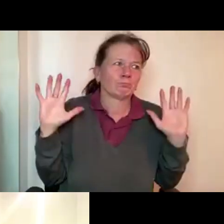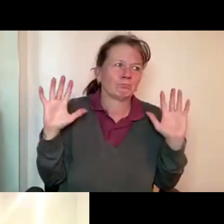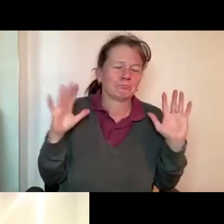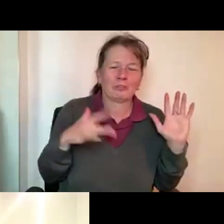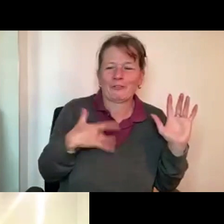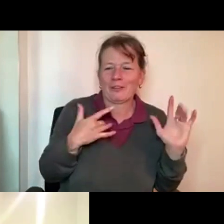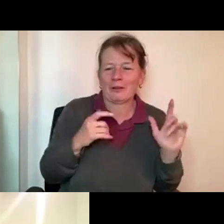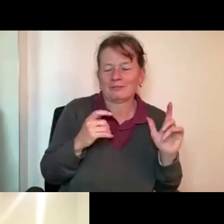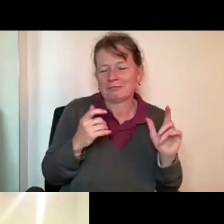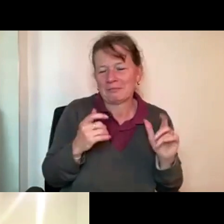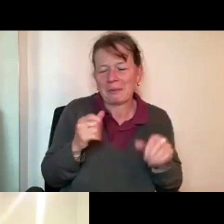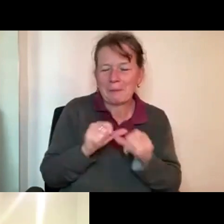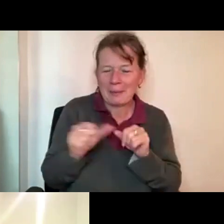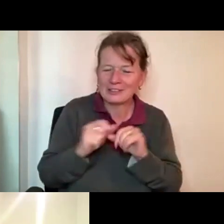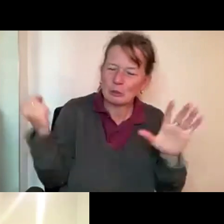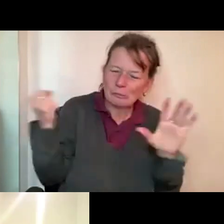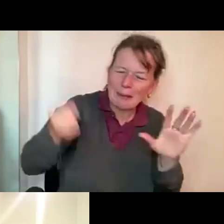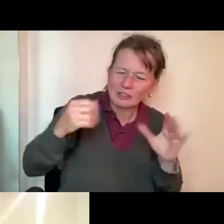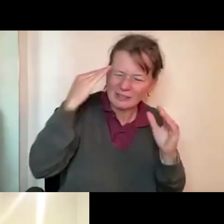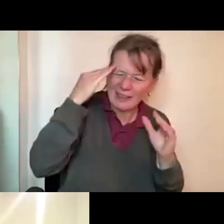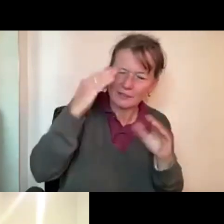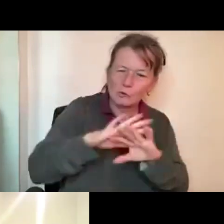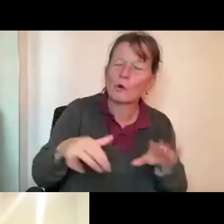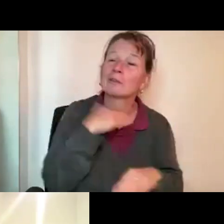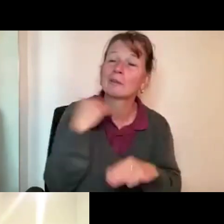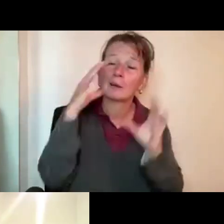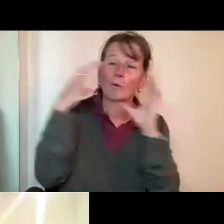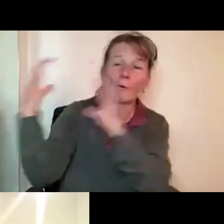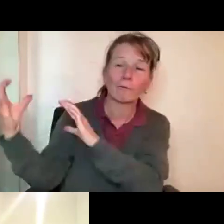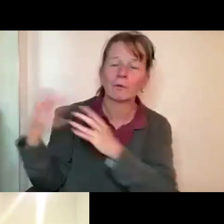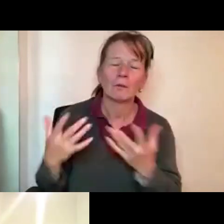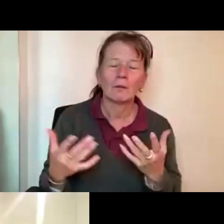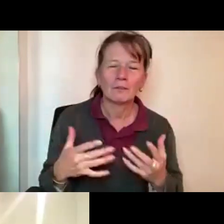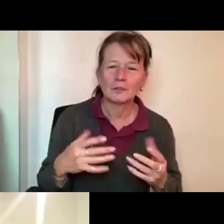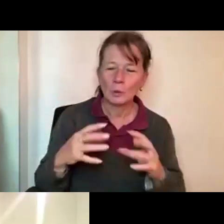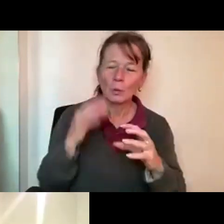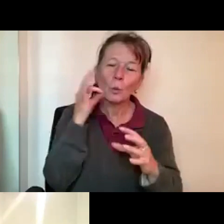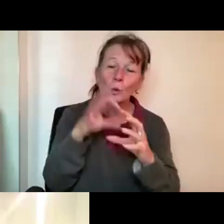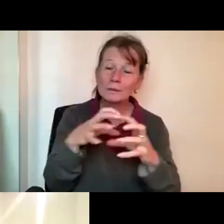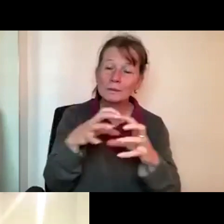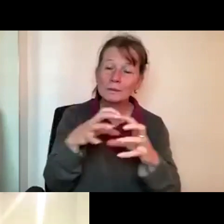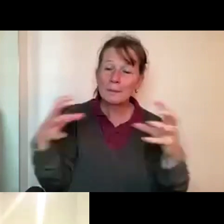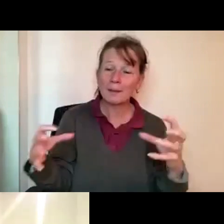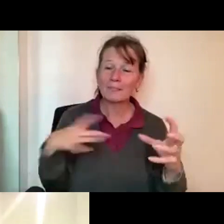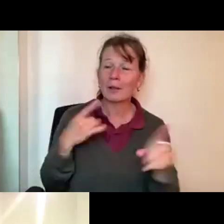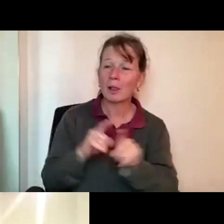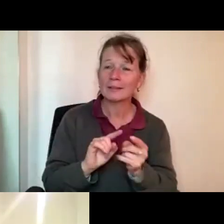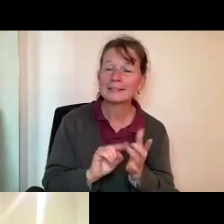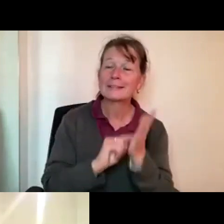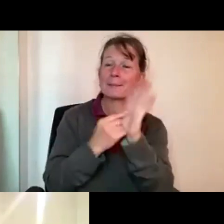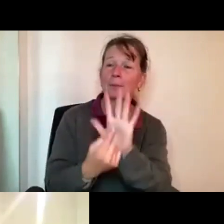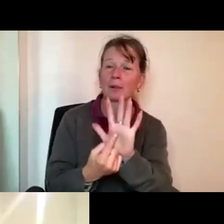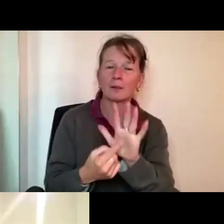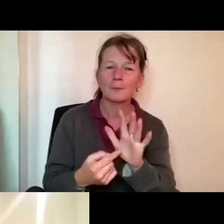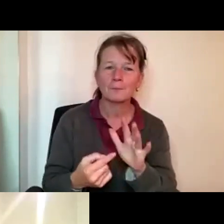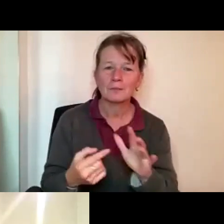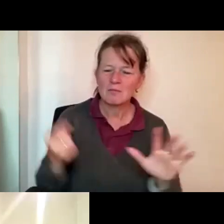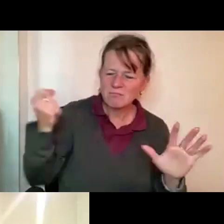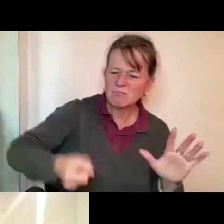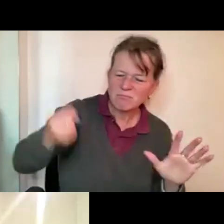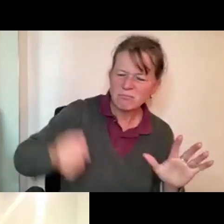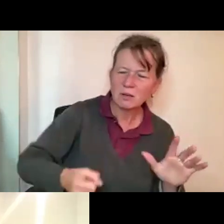for you to know. but the decapitation felt a little bit like a symbol that echoed other things, whenever bashing felt like pure